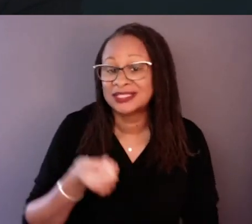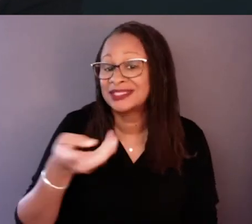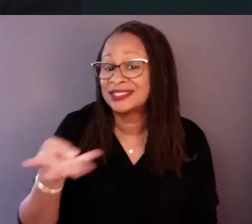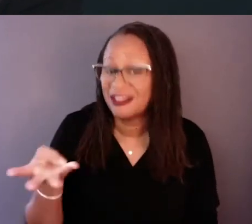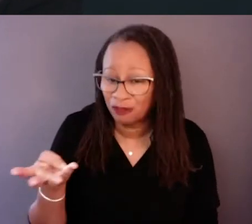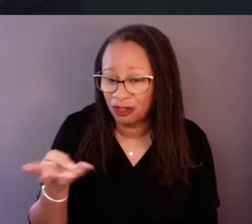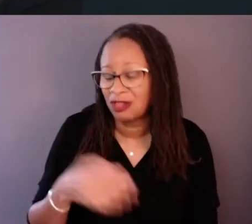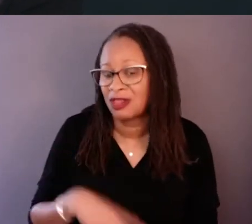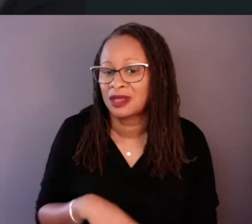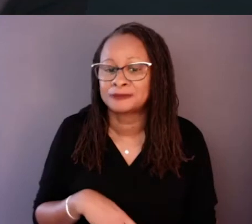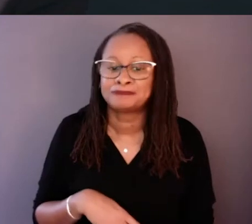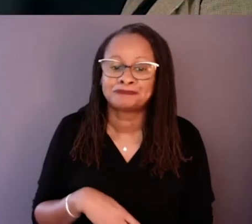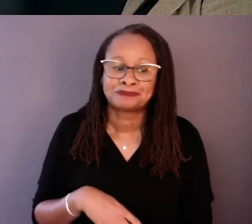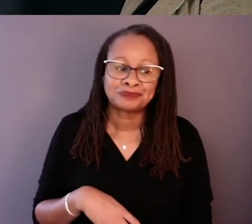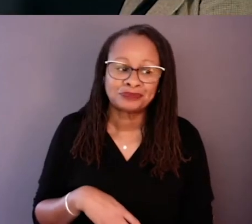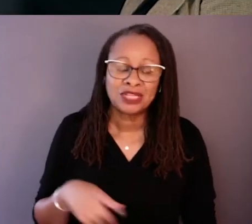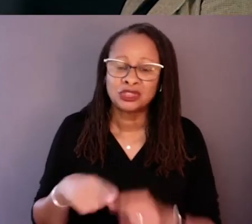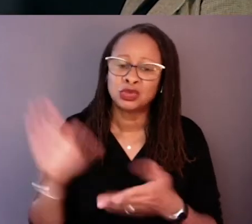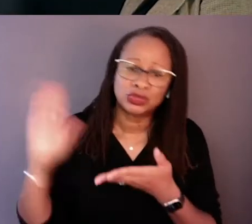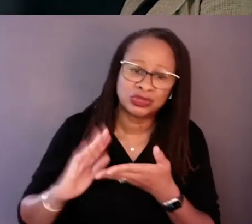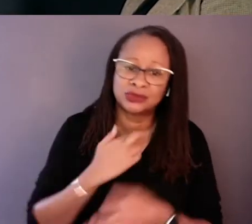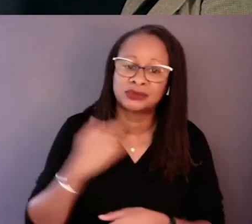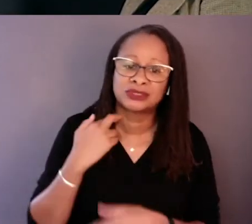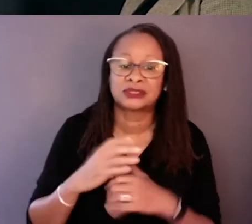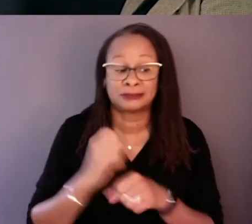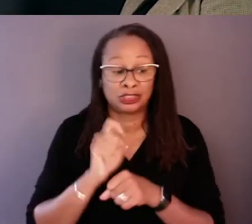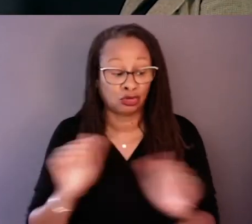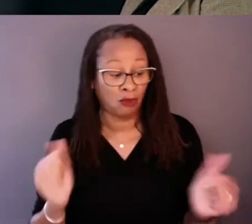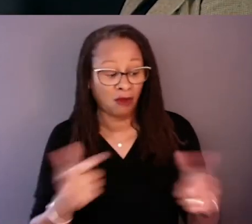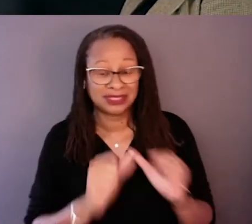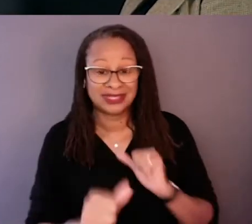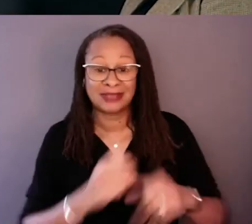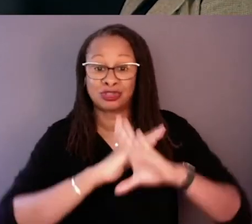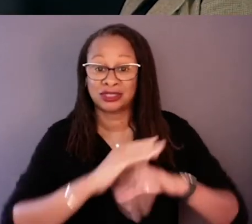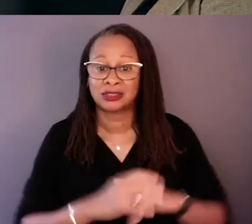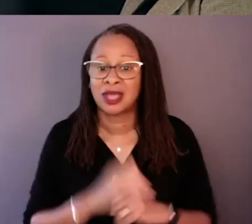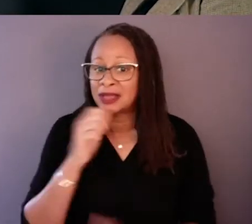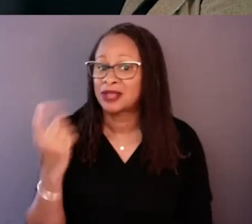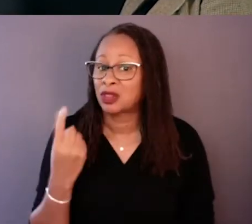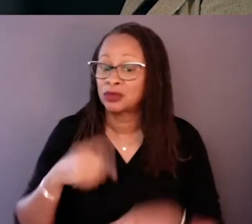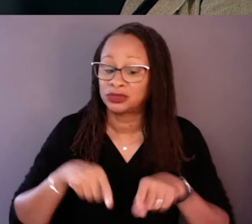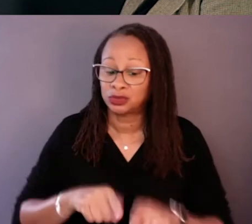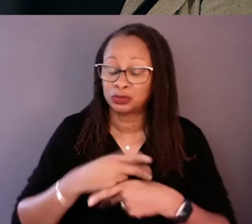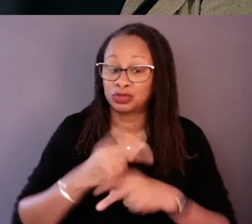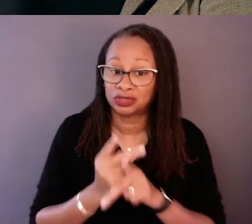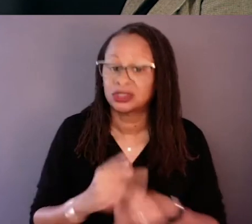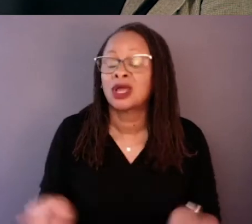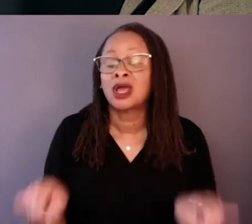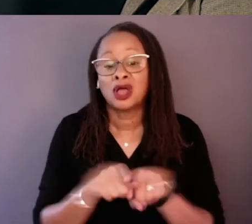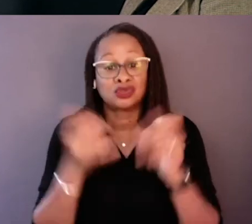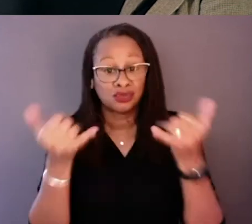several steps to mitigate the risks and to keep everyone protected, not only during the production, but also